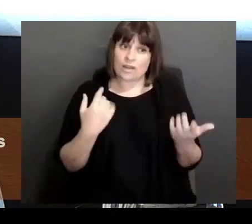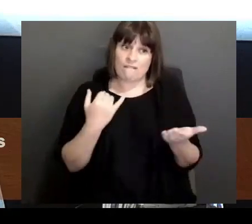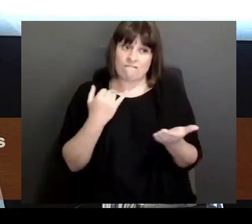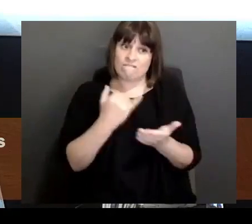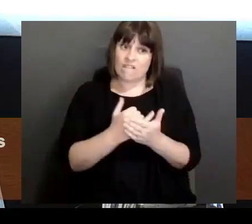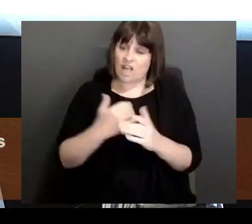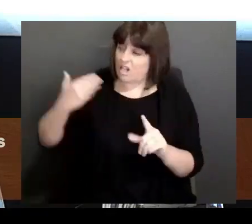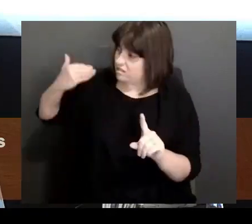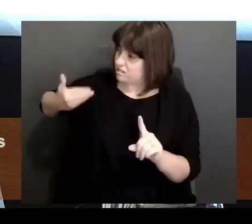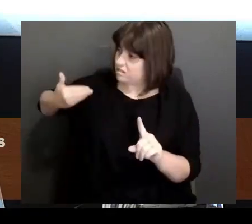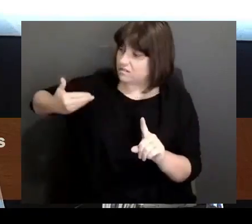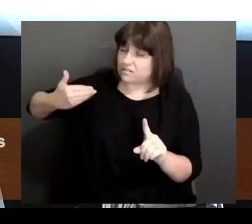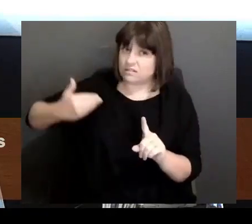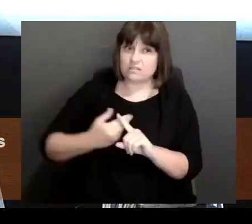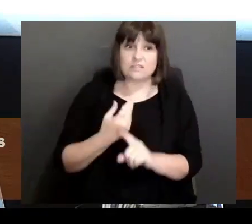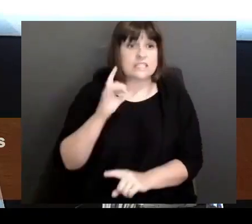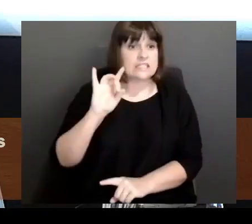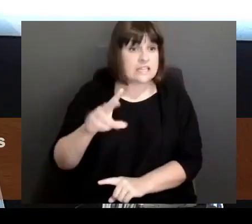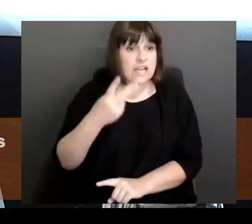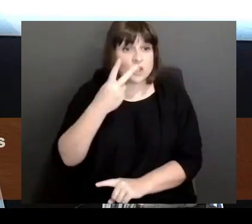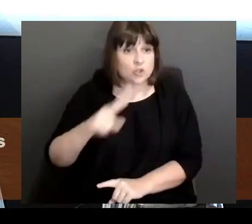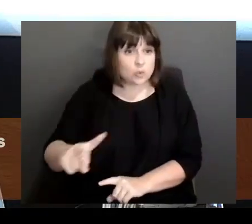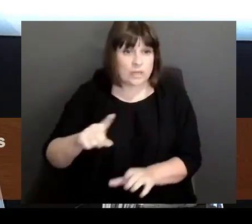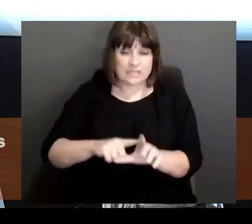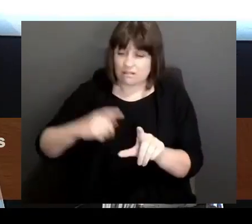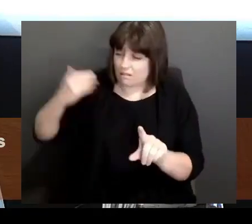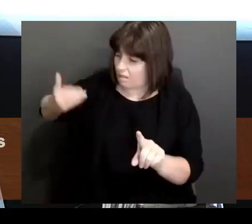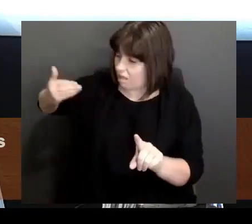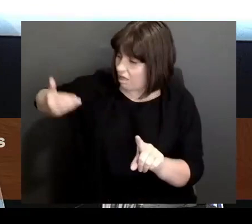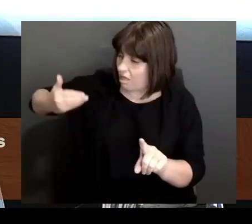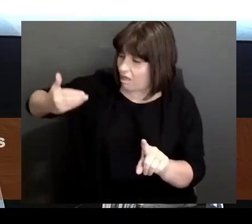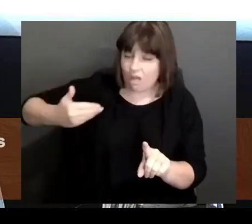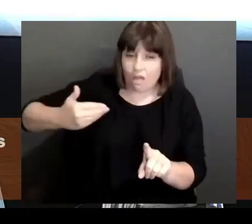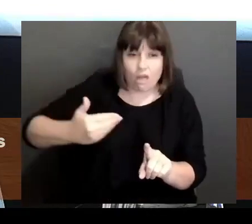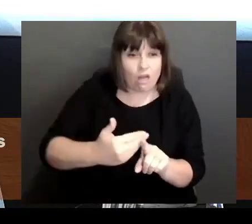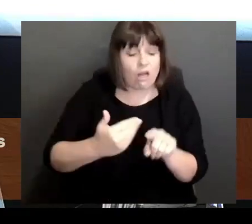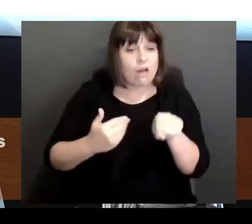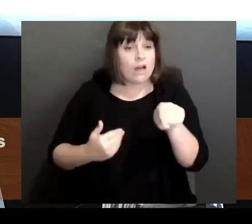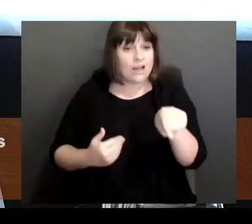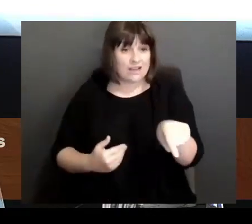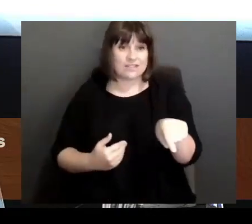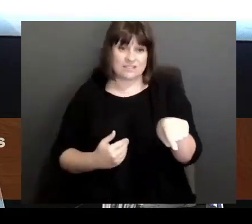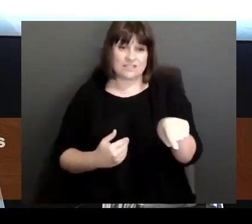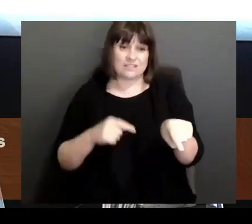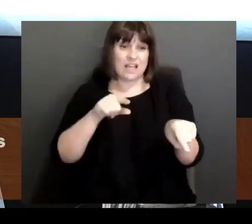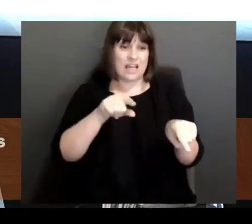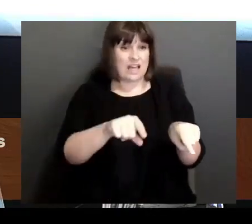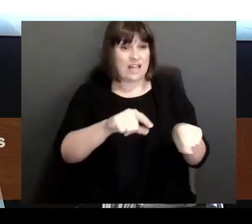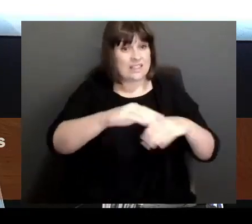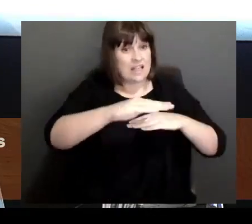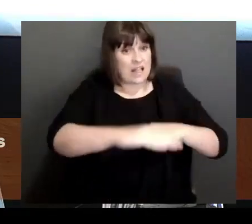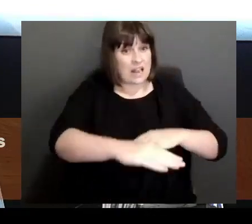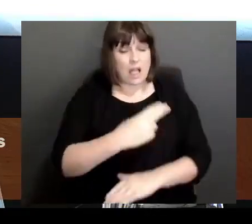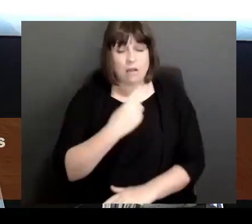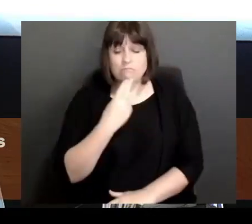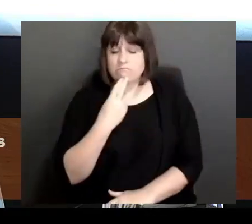decades to acknowledge that the land that was allowed to be exploited and was exploited